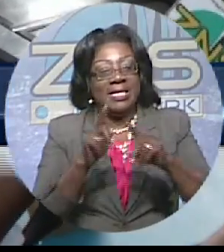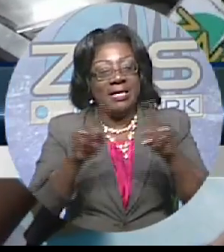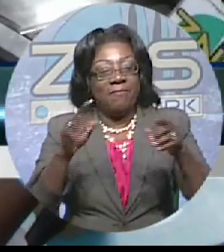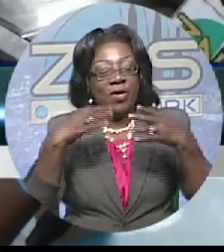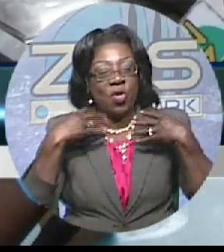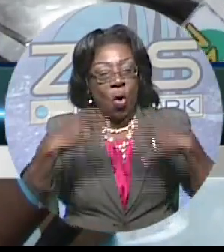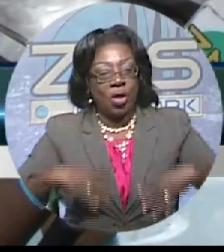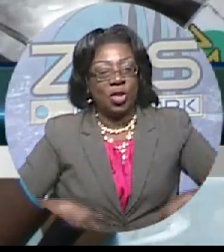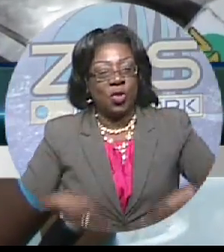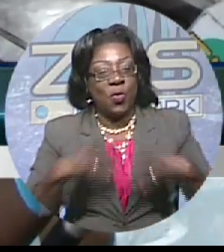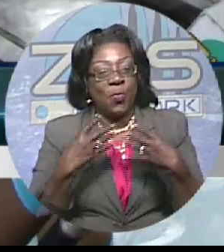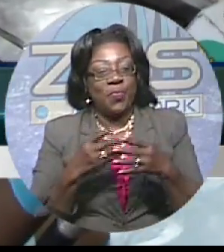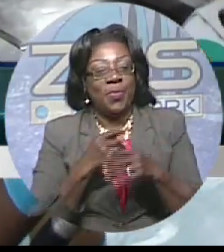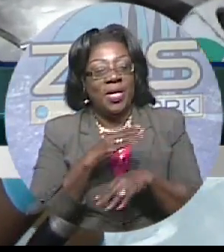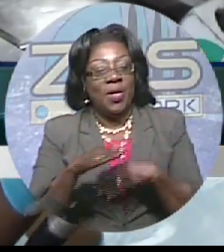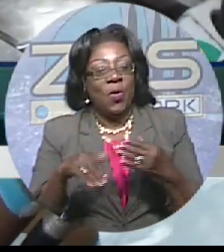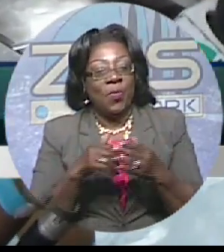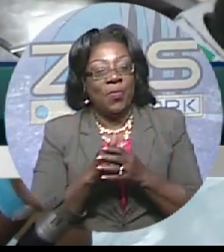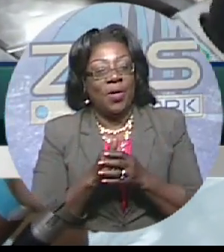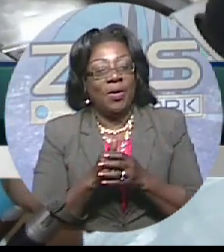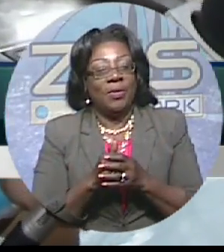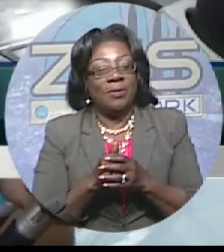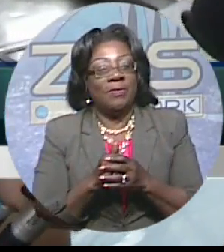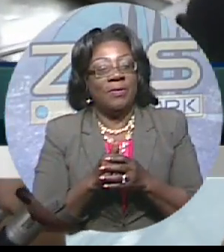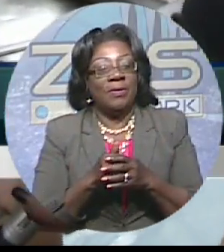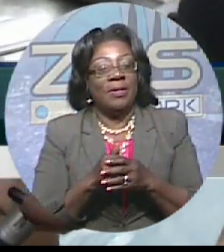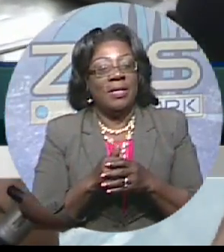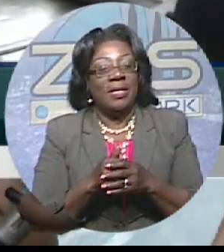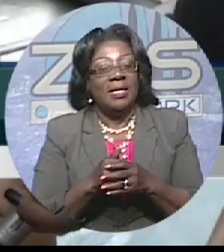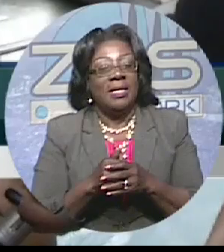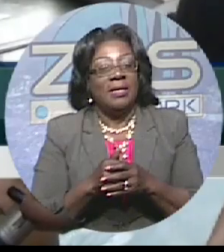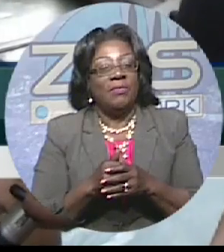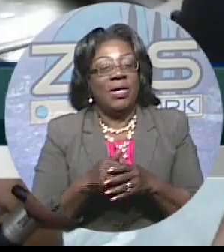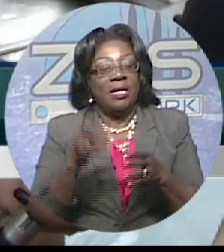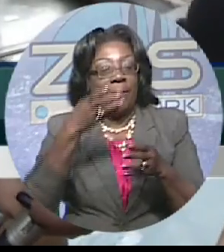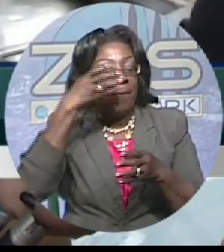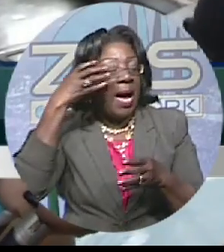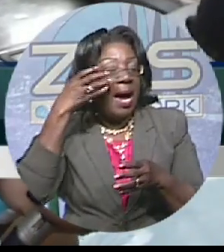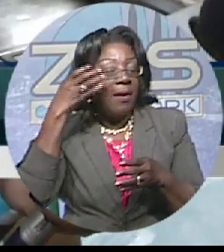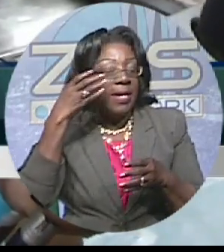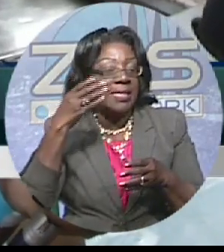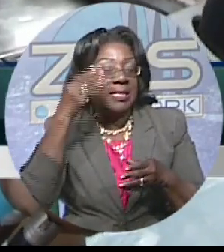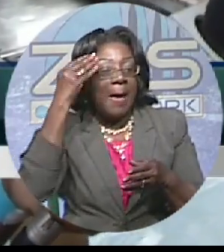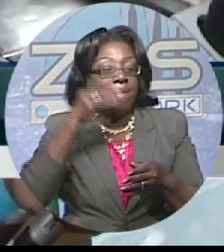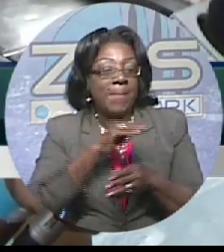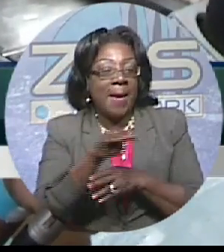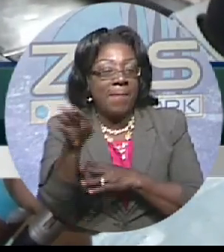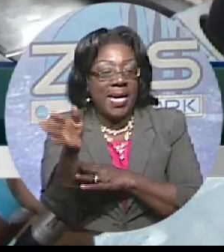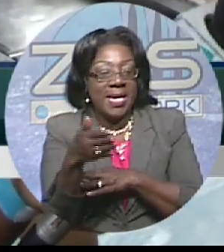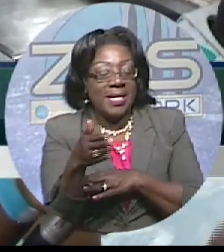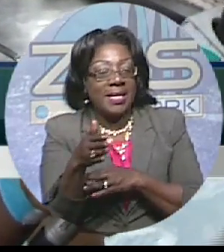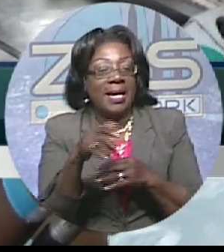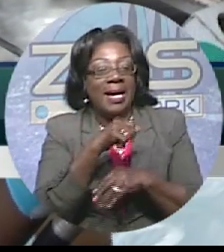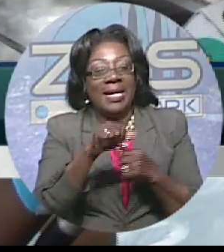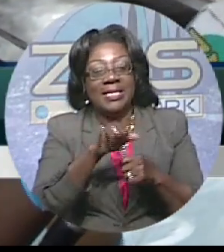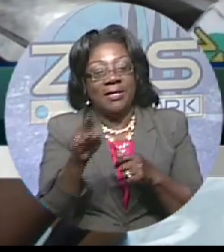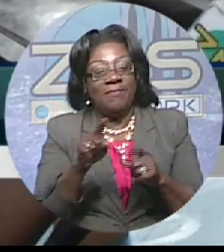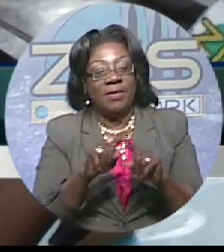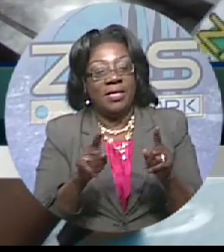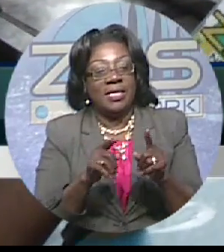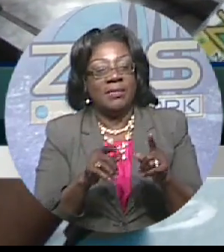zip lining over the fort and flying high above us. We have a pirate mermaid draped across barrels and bars. And it's just a